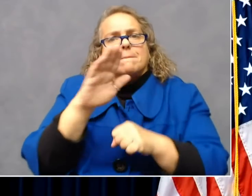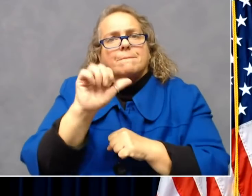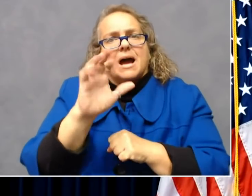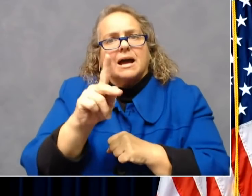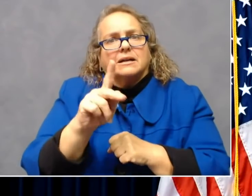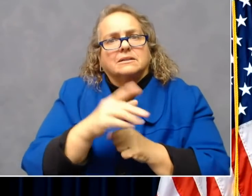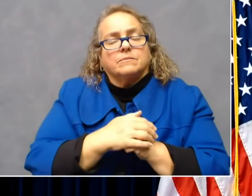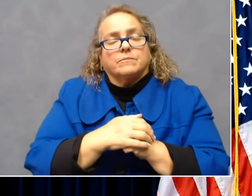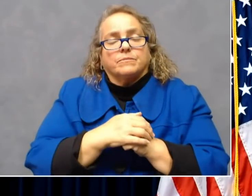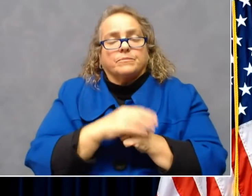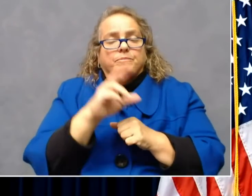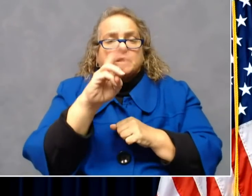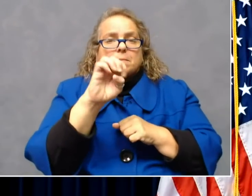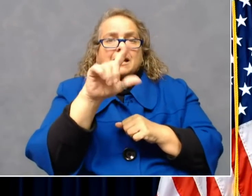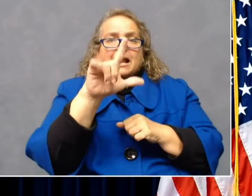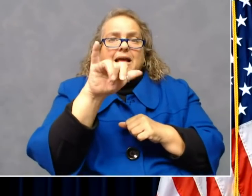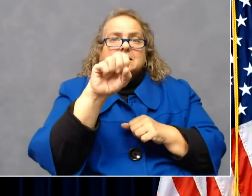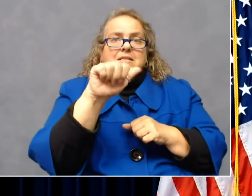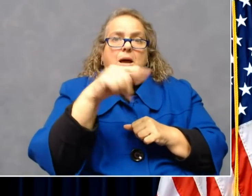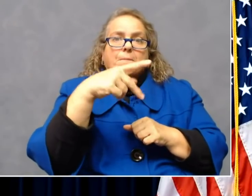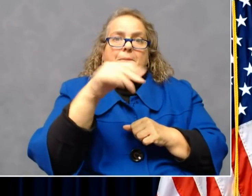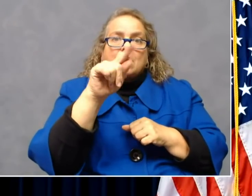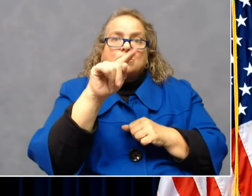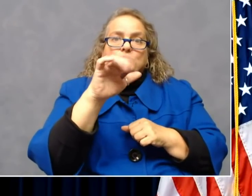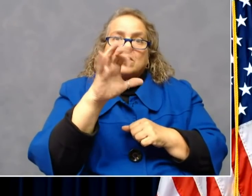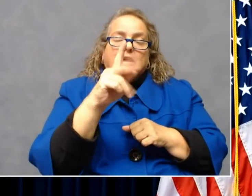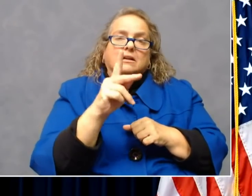Hi, Governor. I guess I'd like to